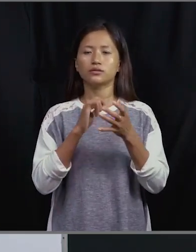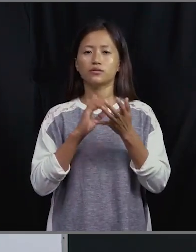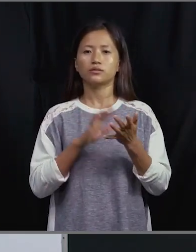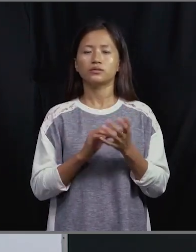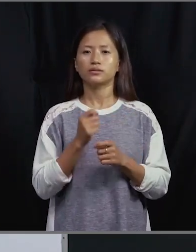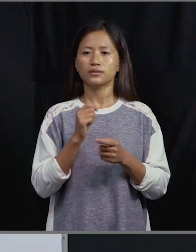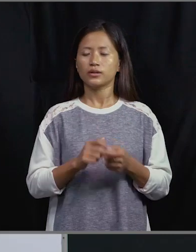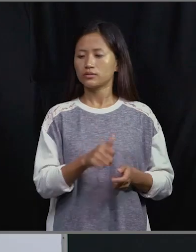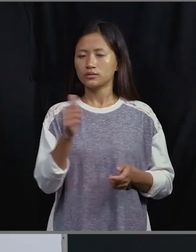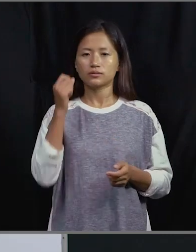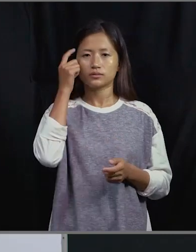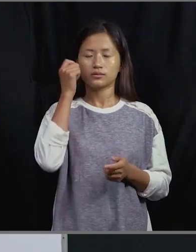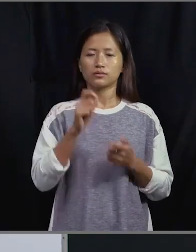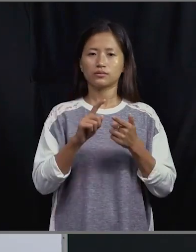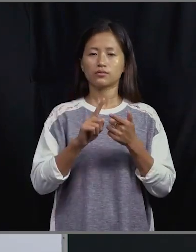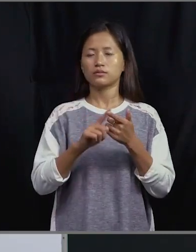another example.